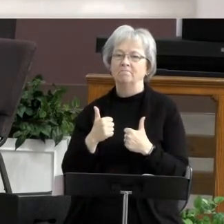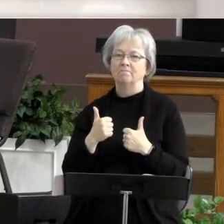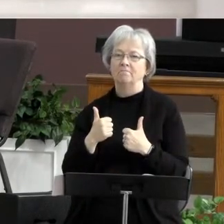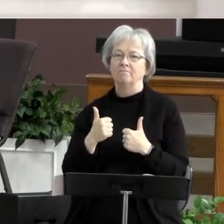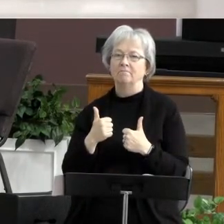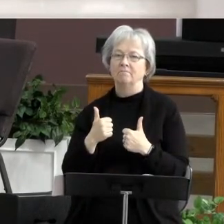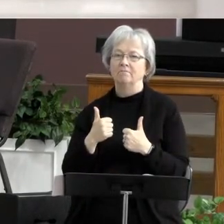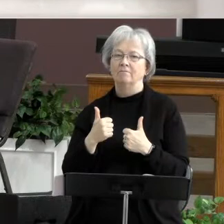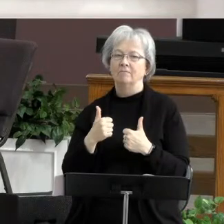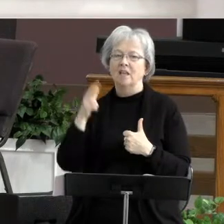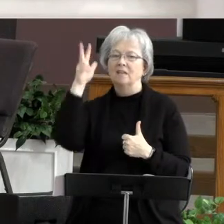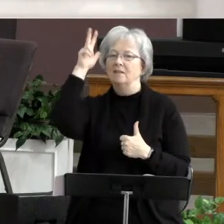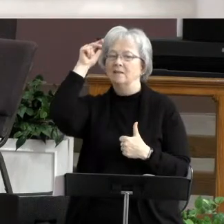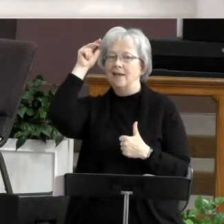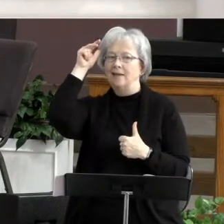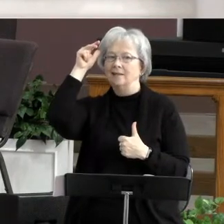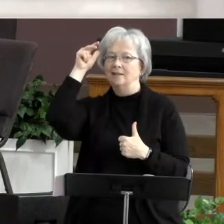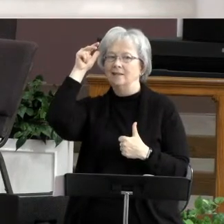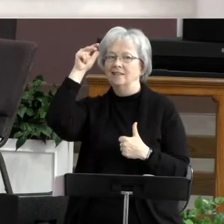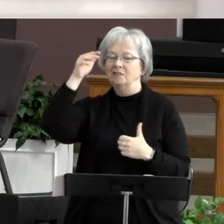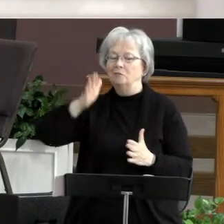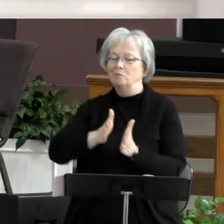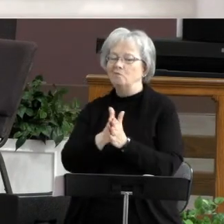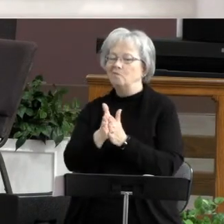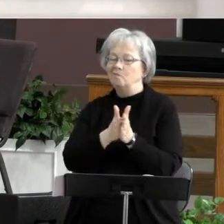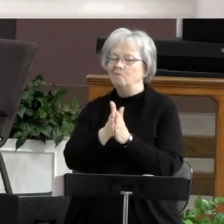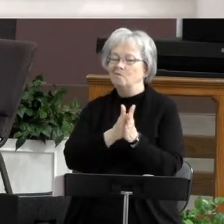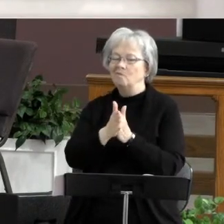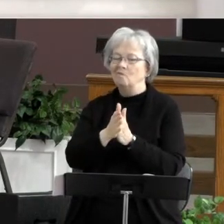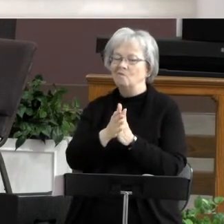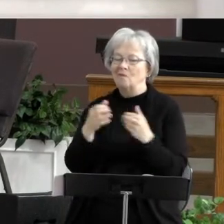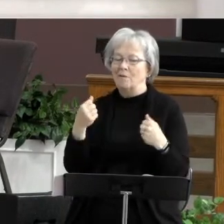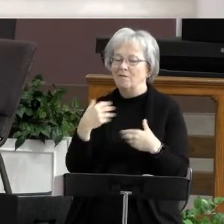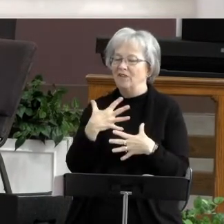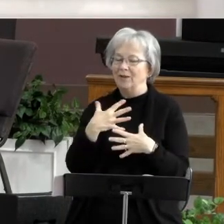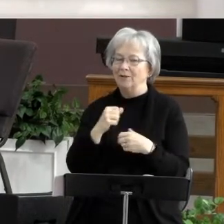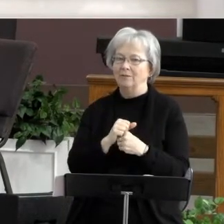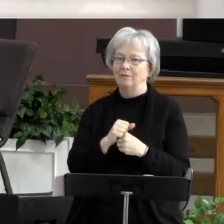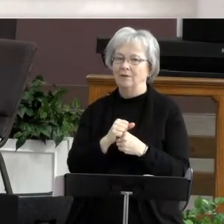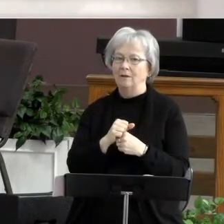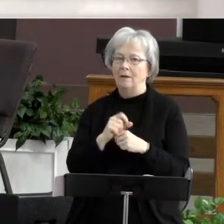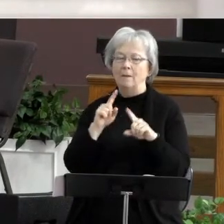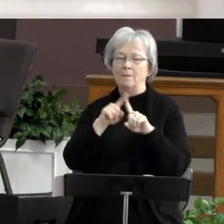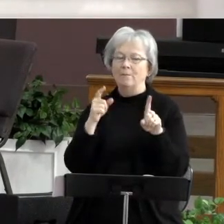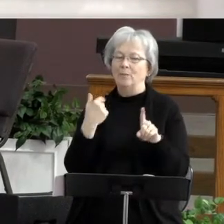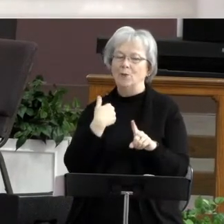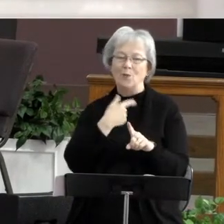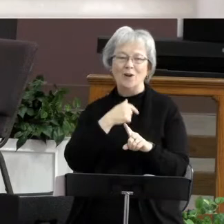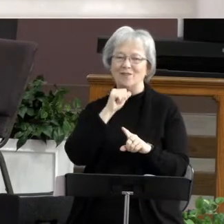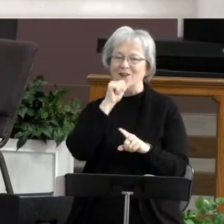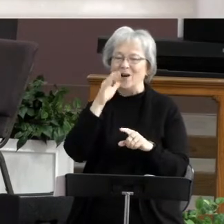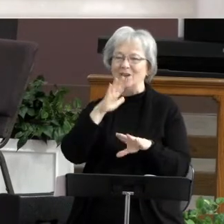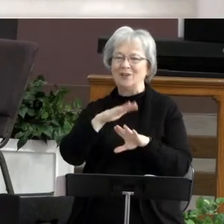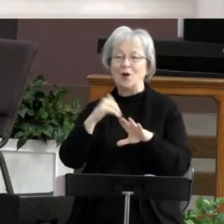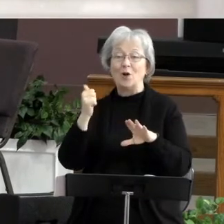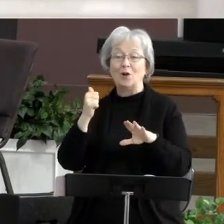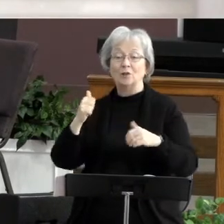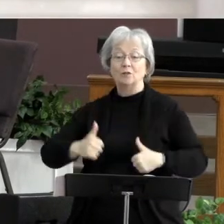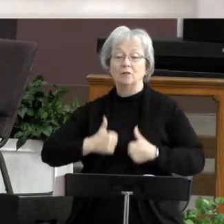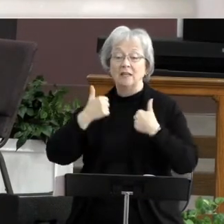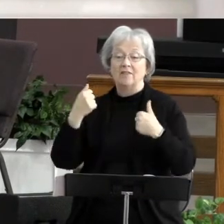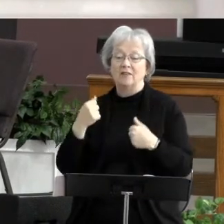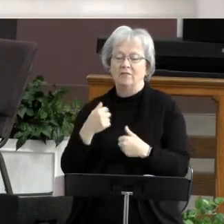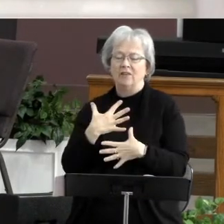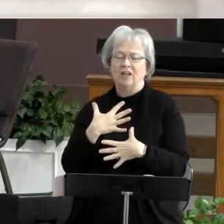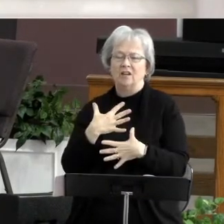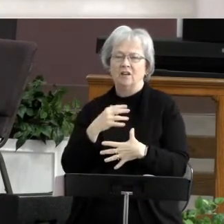He thrives on fear, and we are not called to live in fear. We are not called to